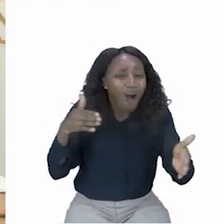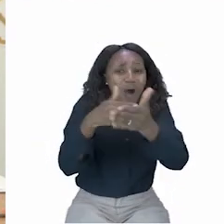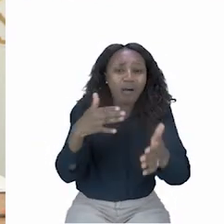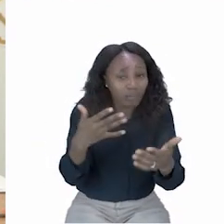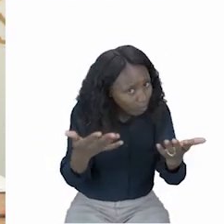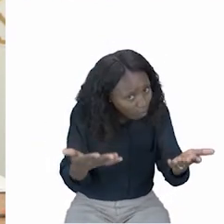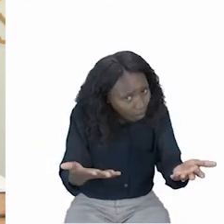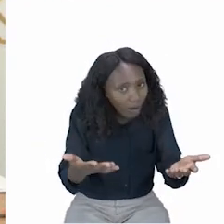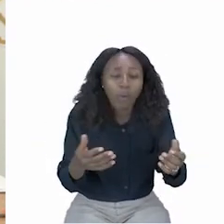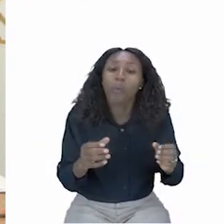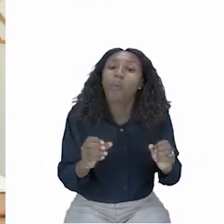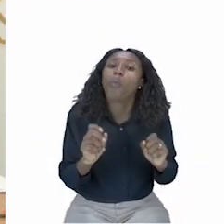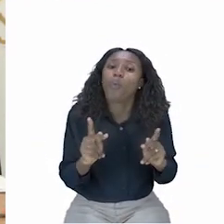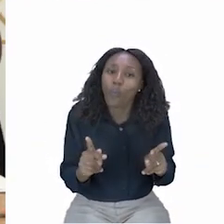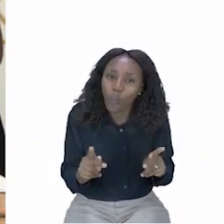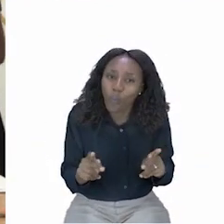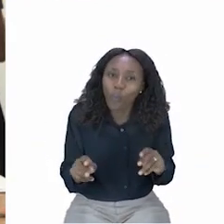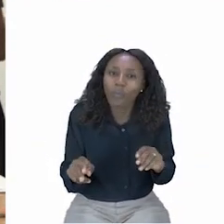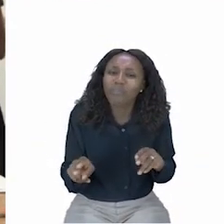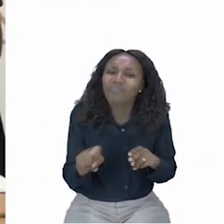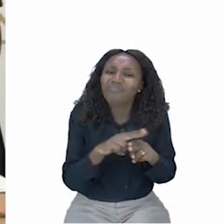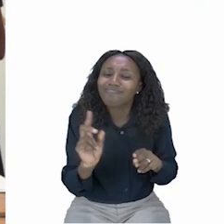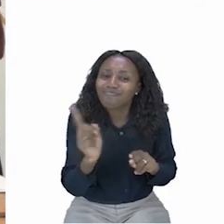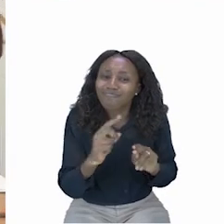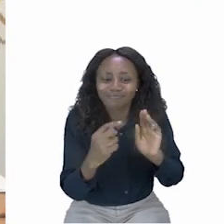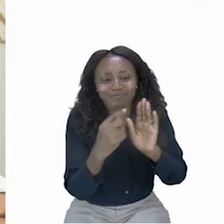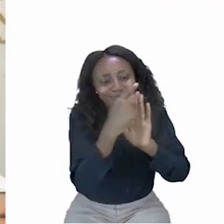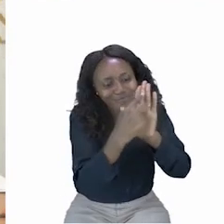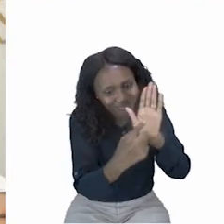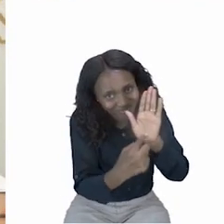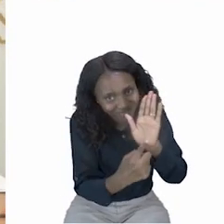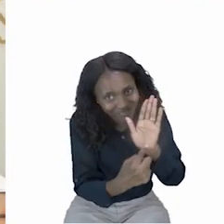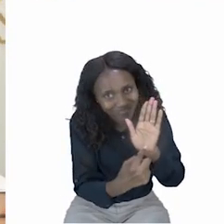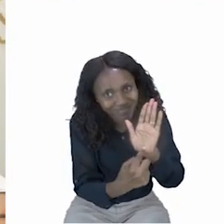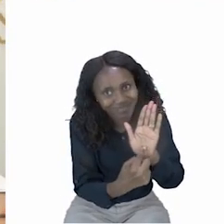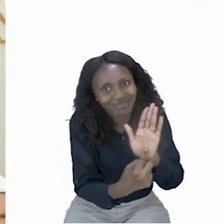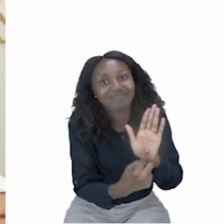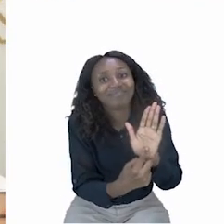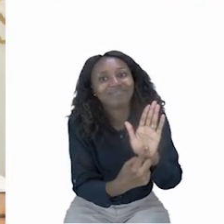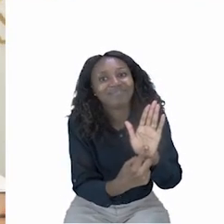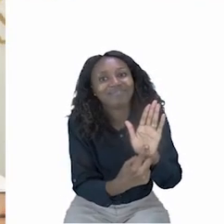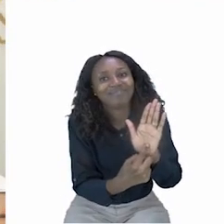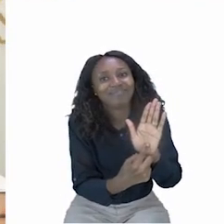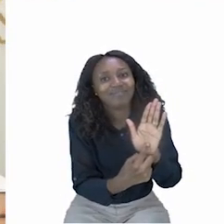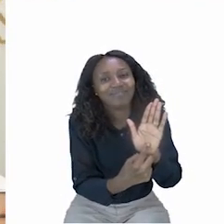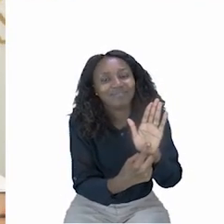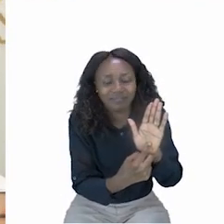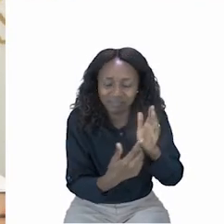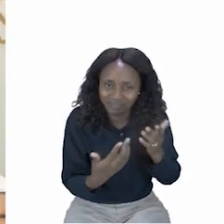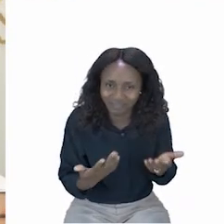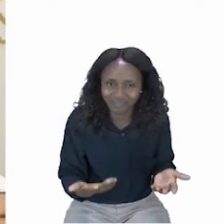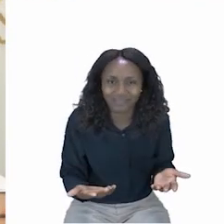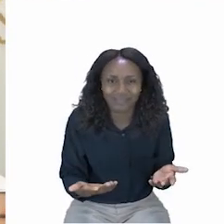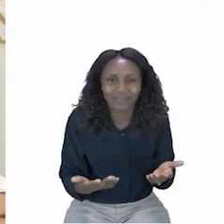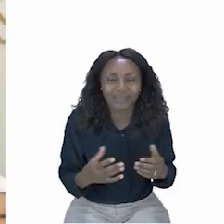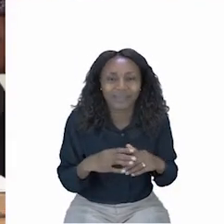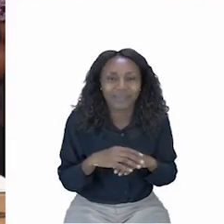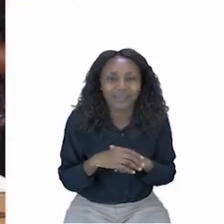urgency. So we use an exclamation mark when we want to put a strong point